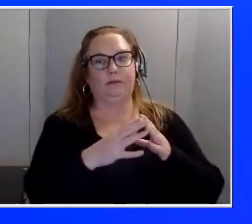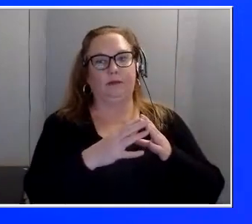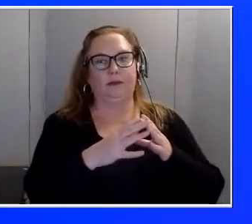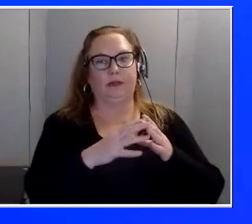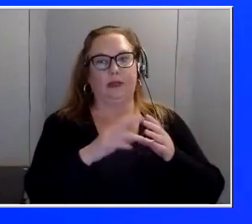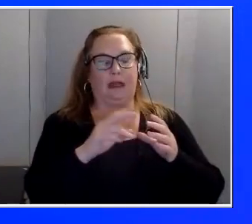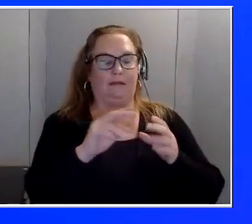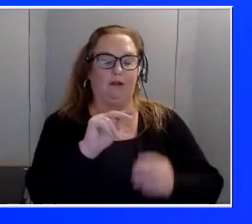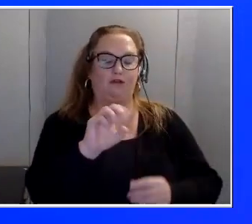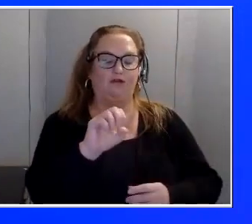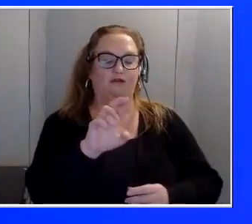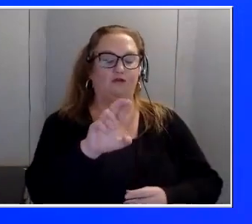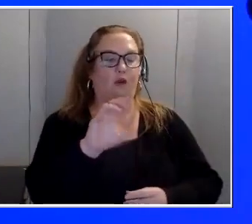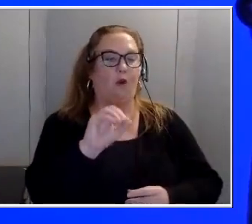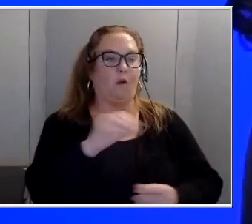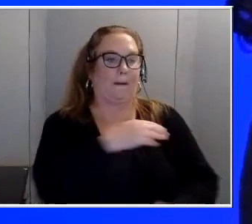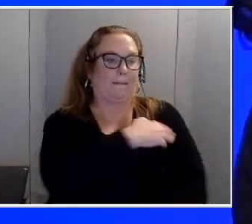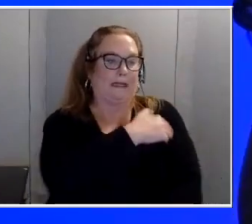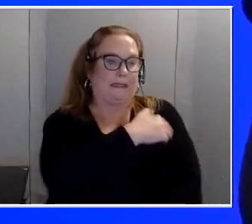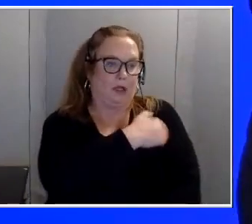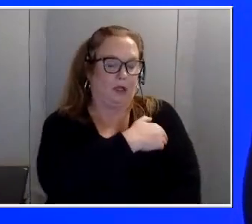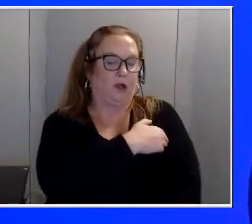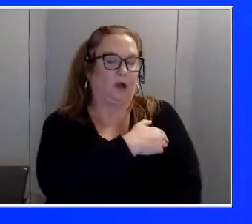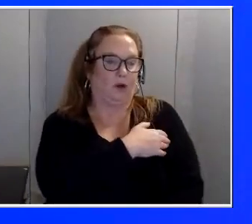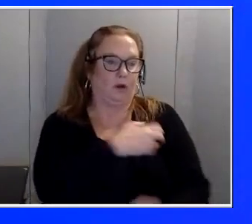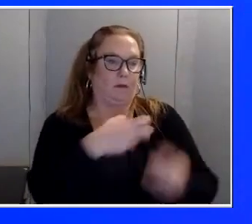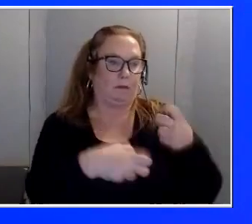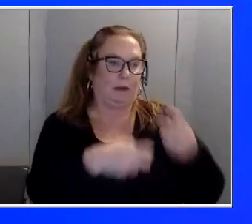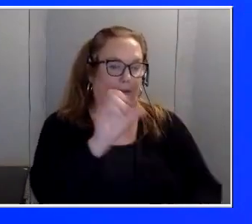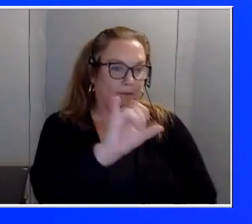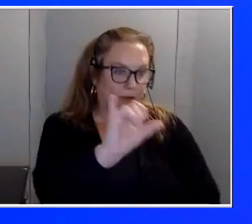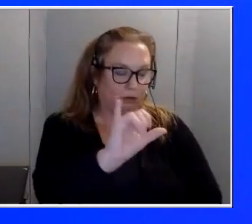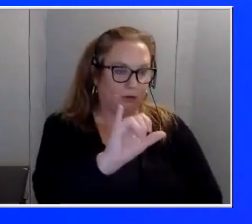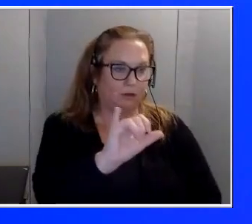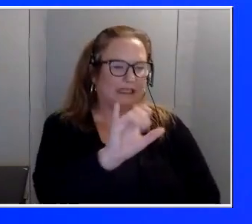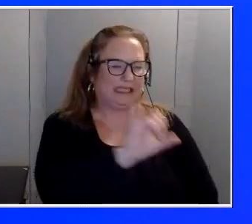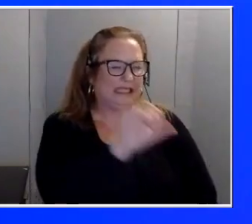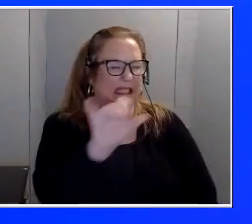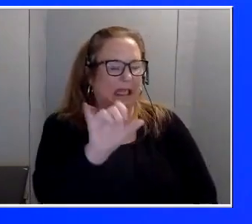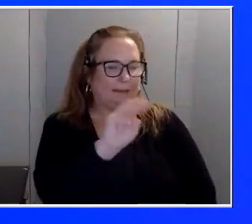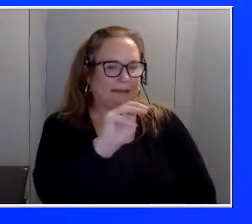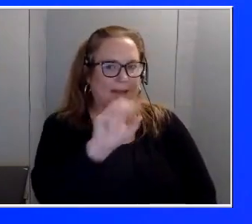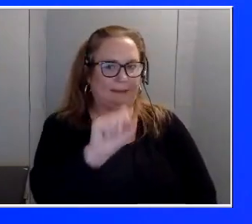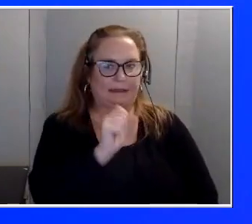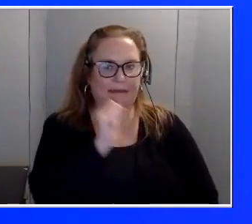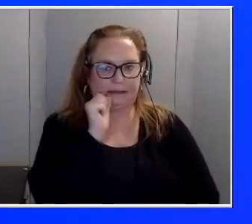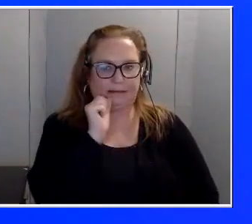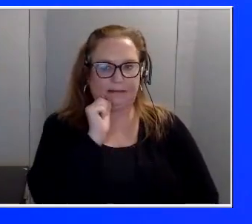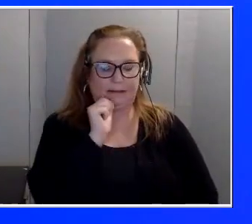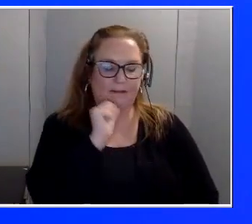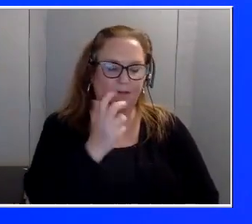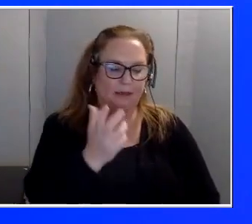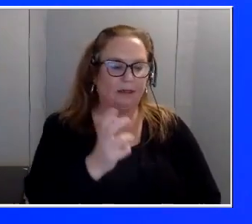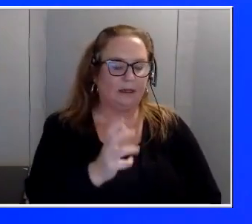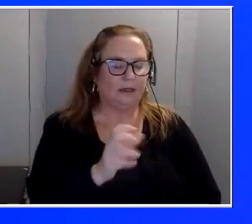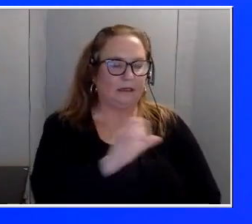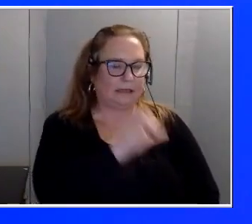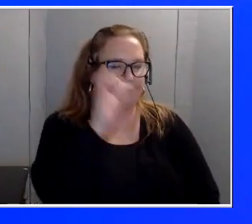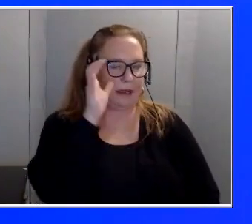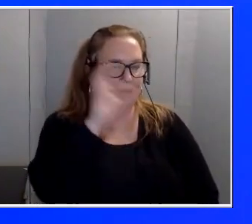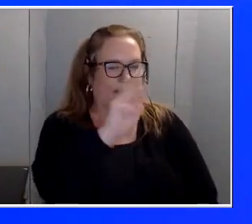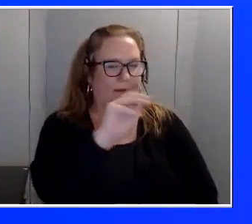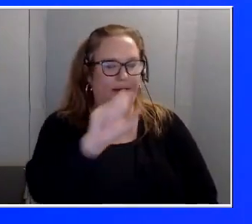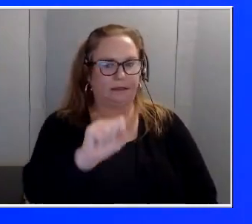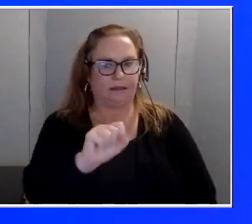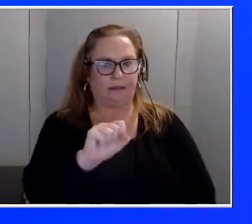of everything else. So it's very similar to MS. So it has